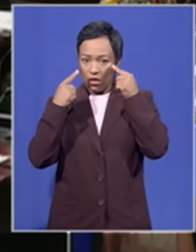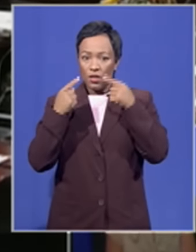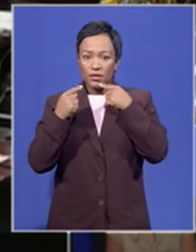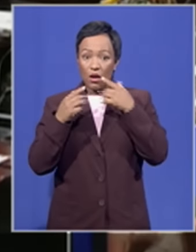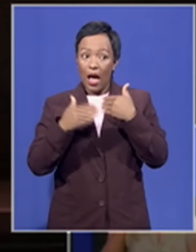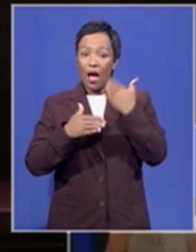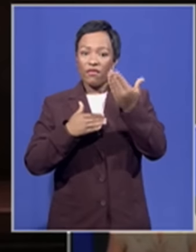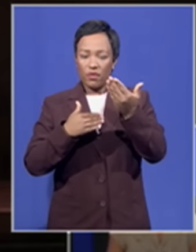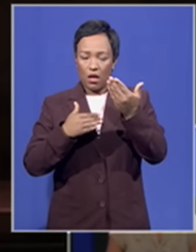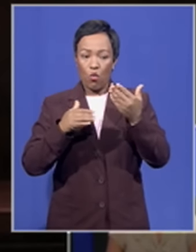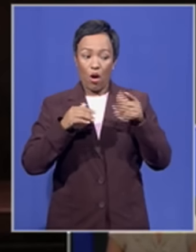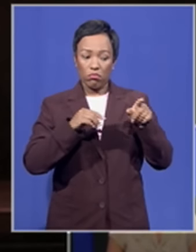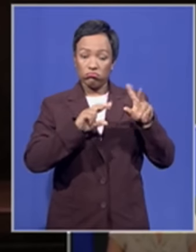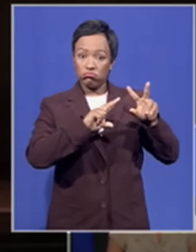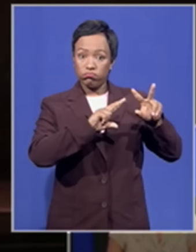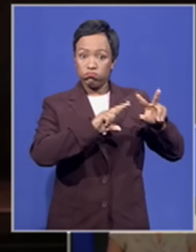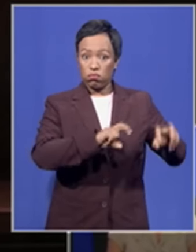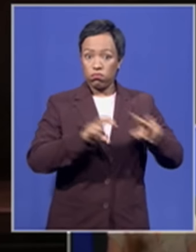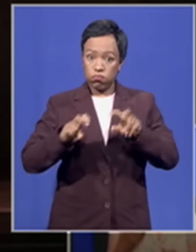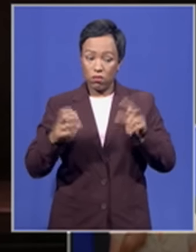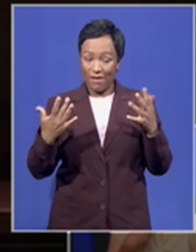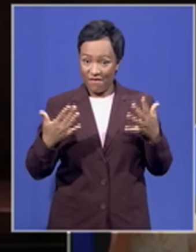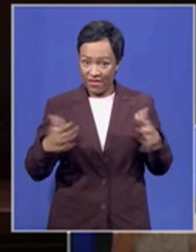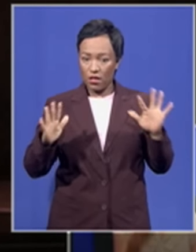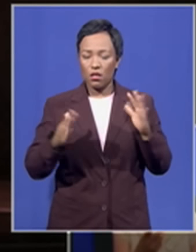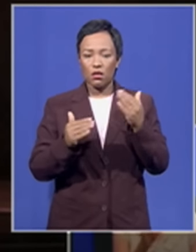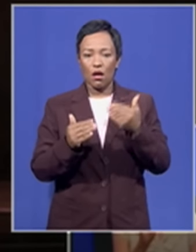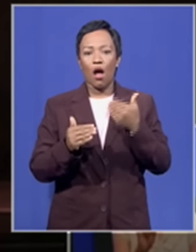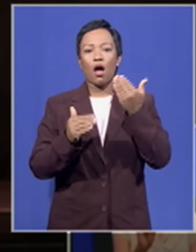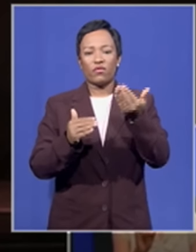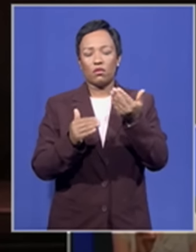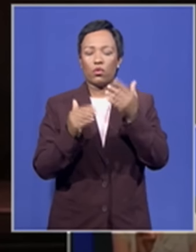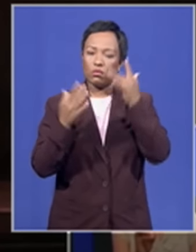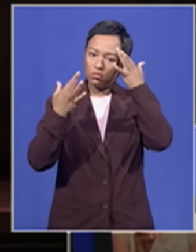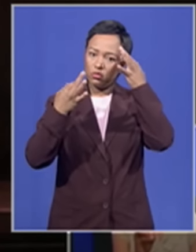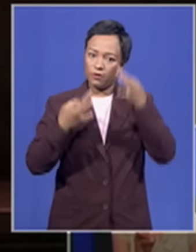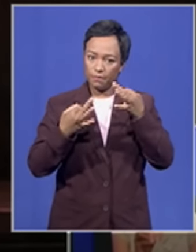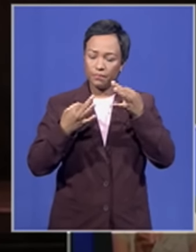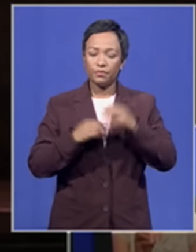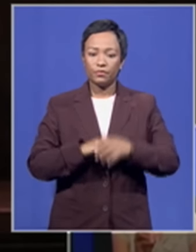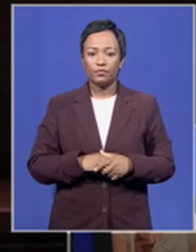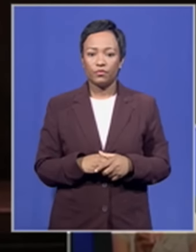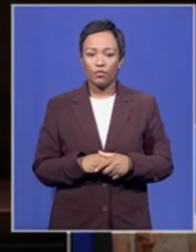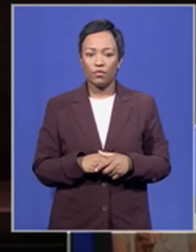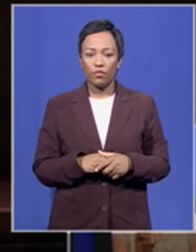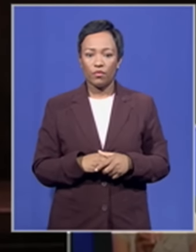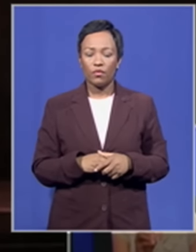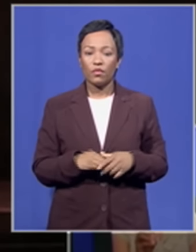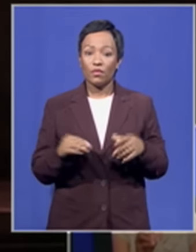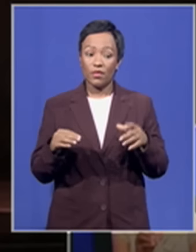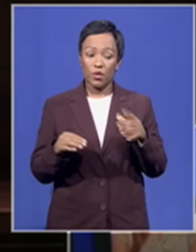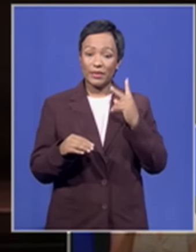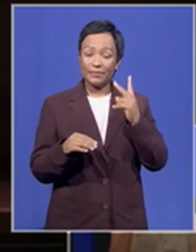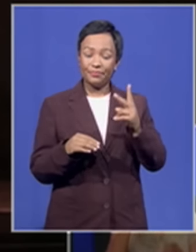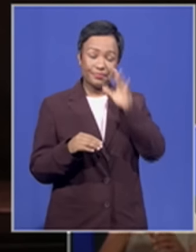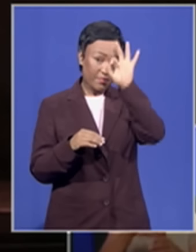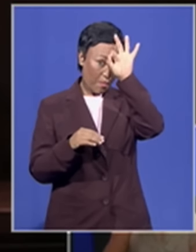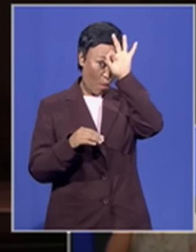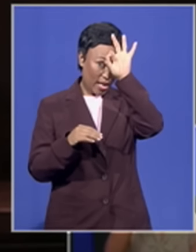phethetswe. There is indication now that there are glaring weaknesses there within the police